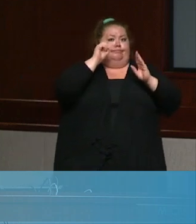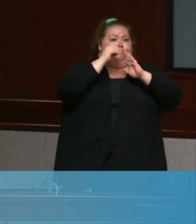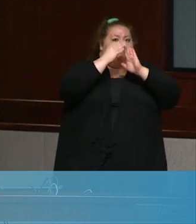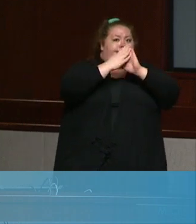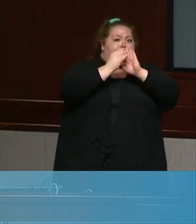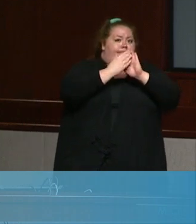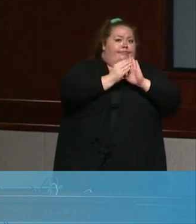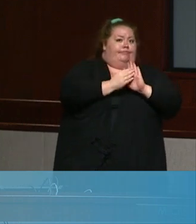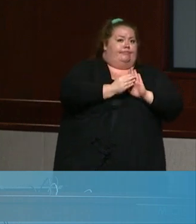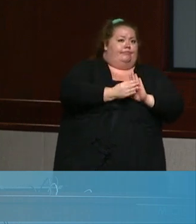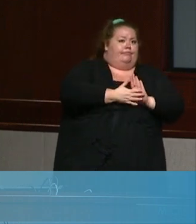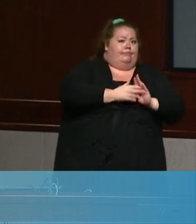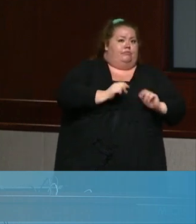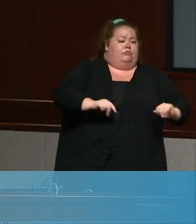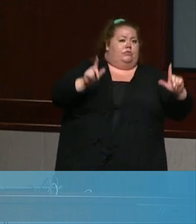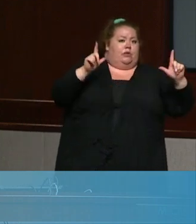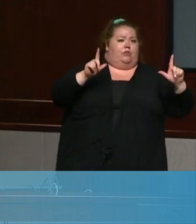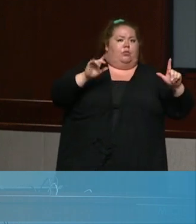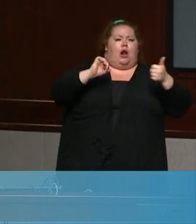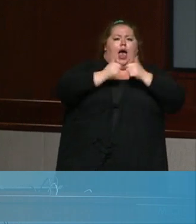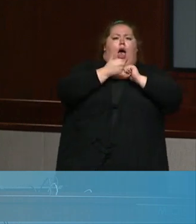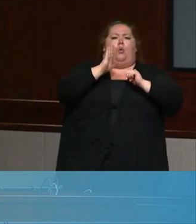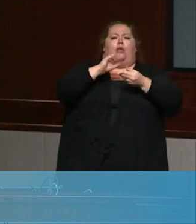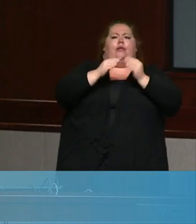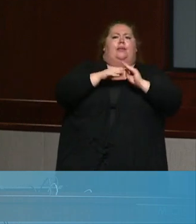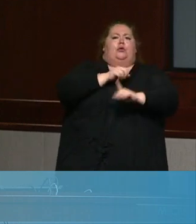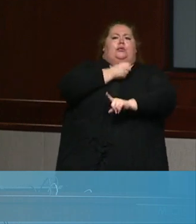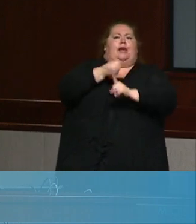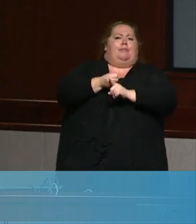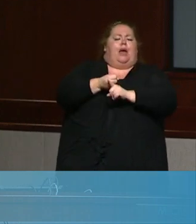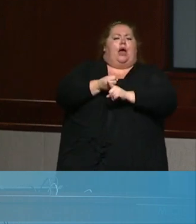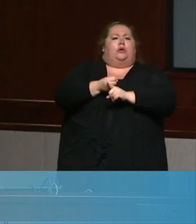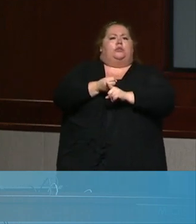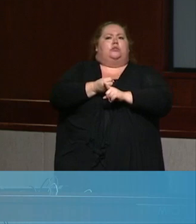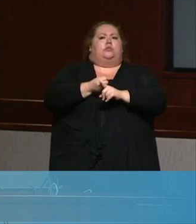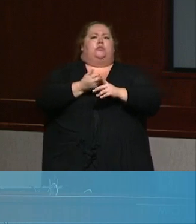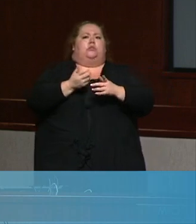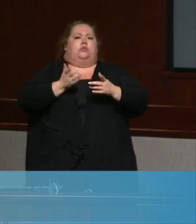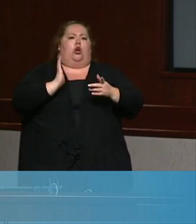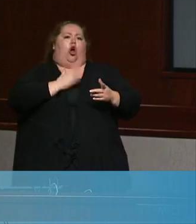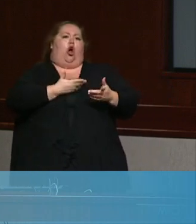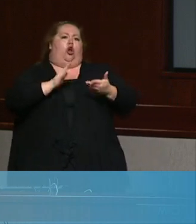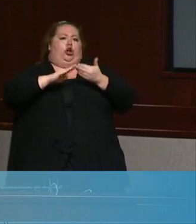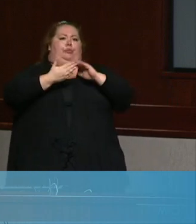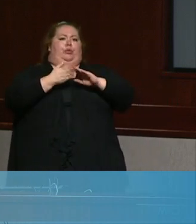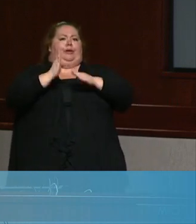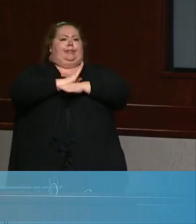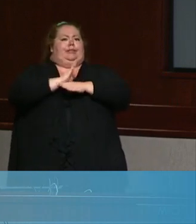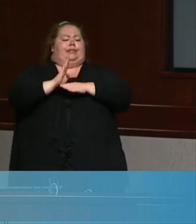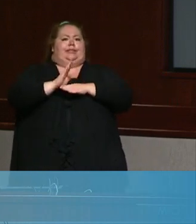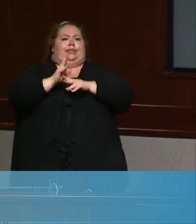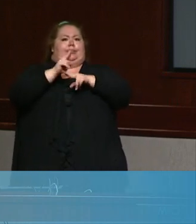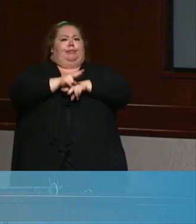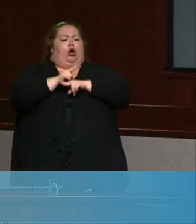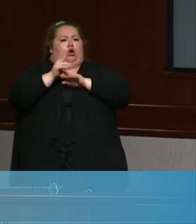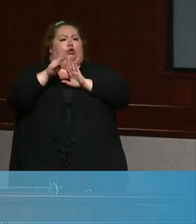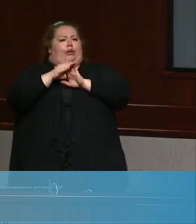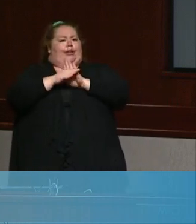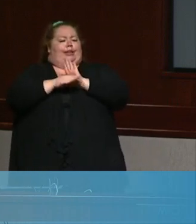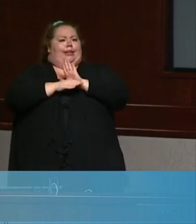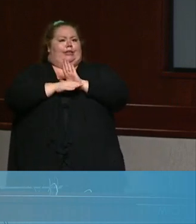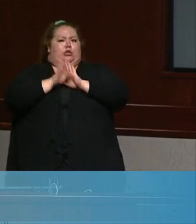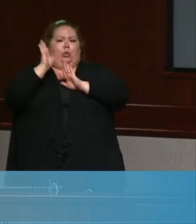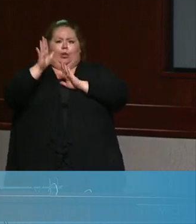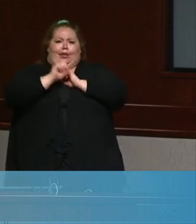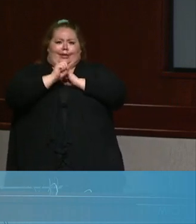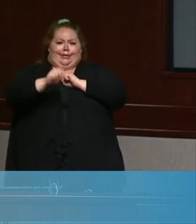that actually happened? And how will that impact how long the businesses and everyone else around here that we're on this monitoring list? Will that extend the